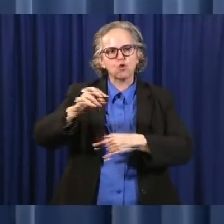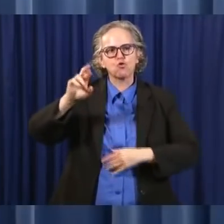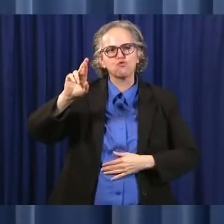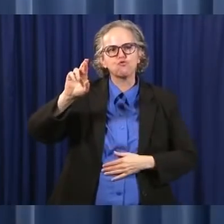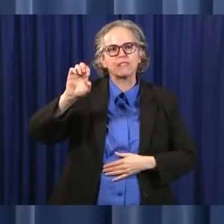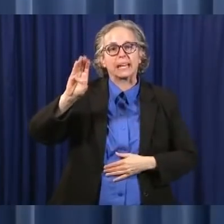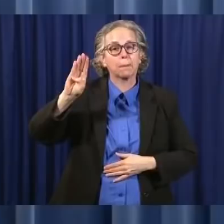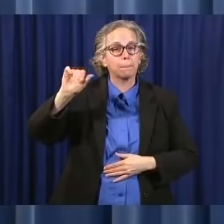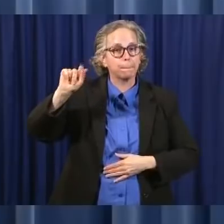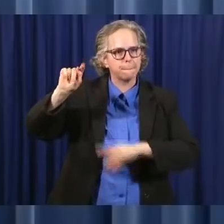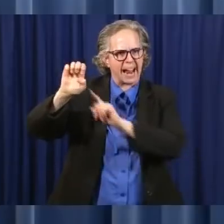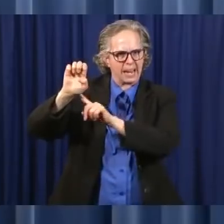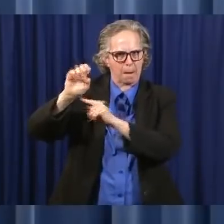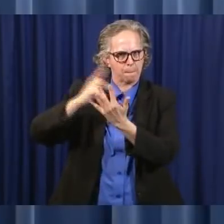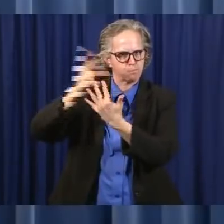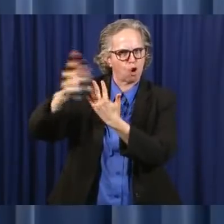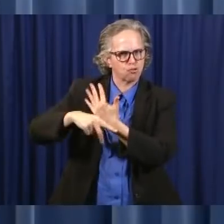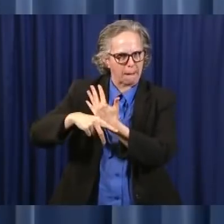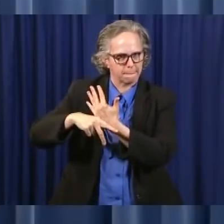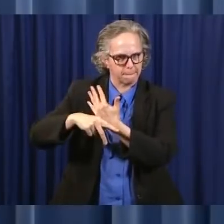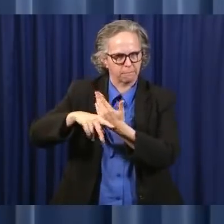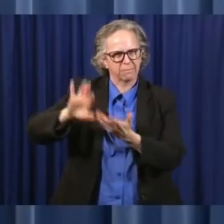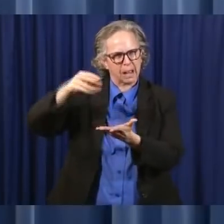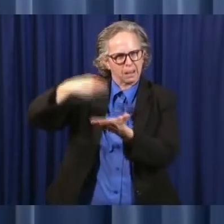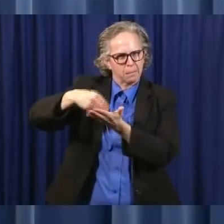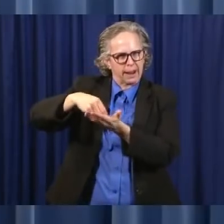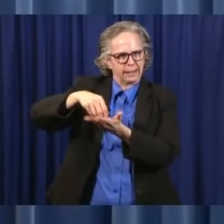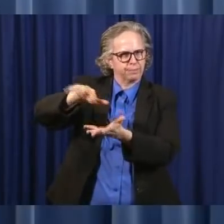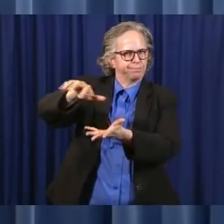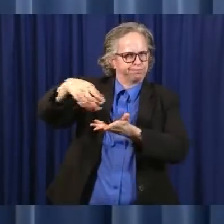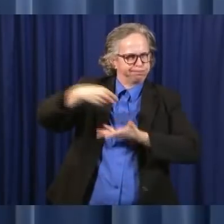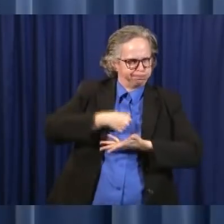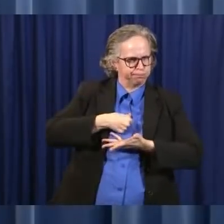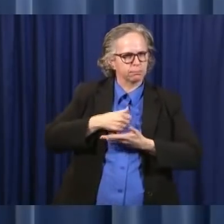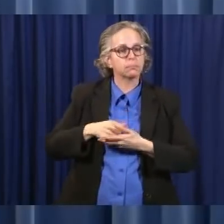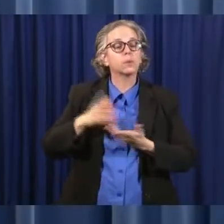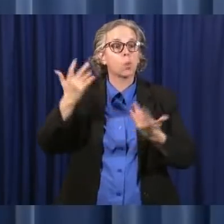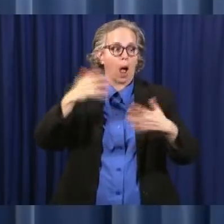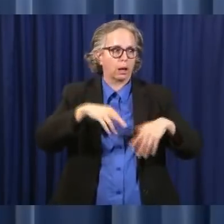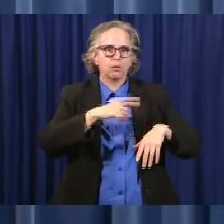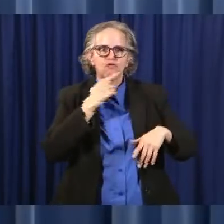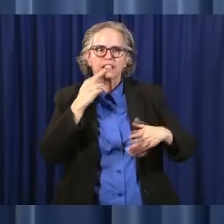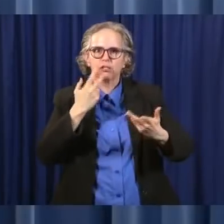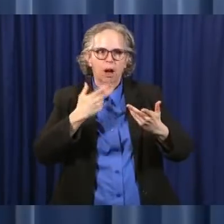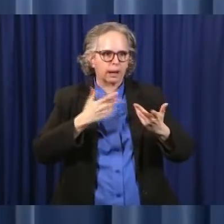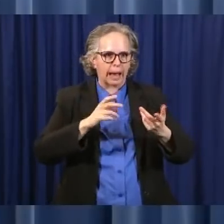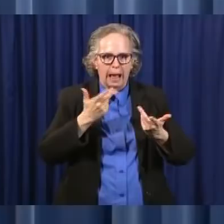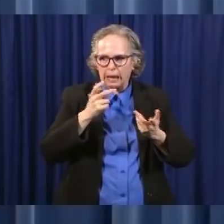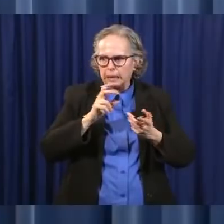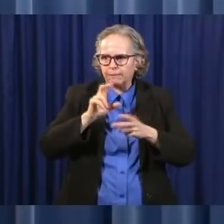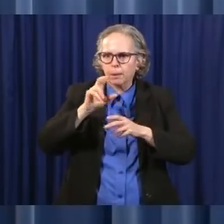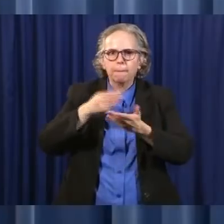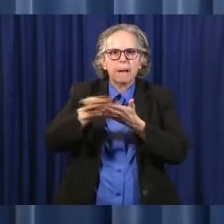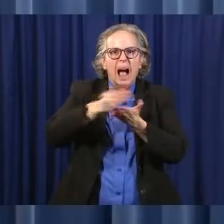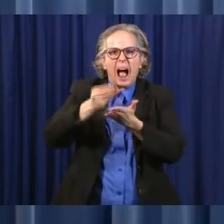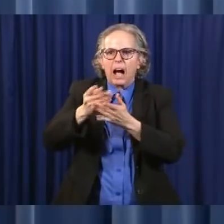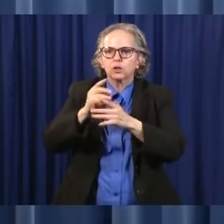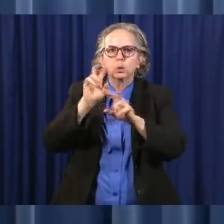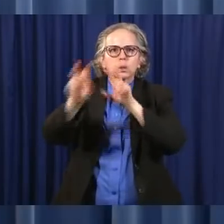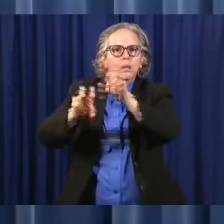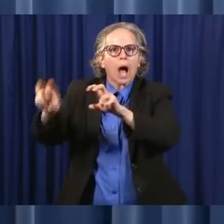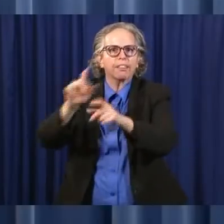of restocking high-proof spirituous liquor. The program will provide a $500 rebate in